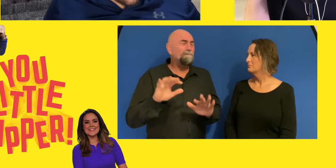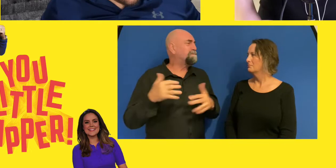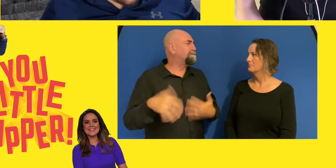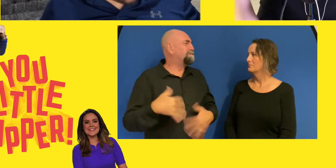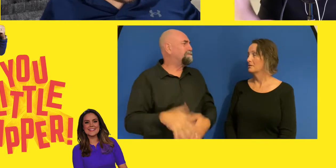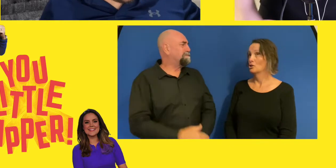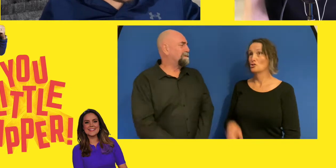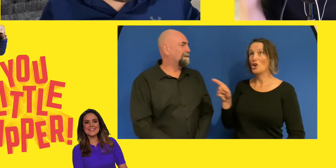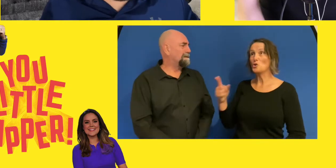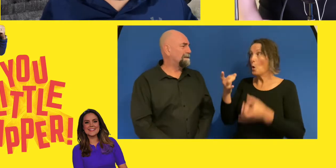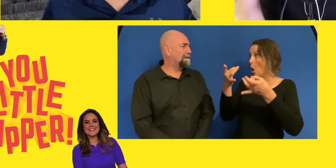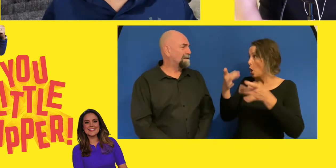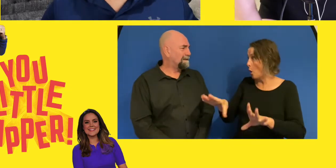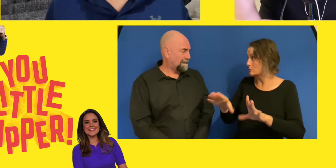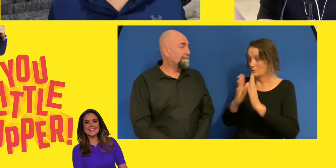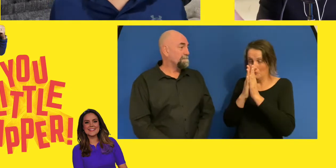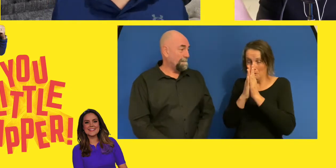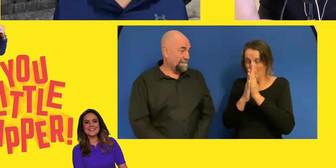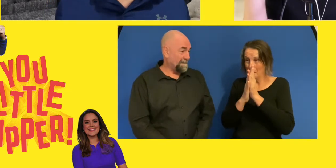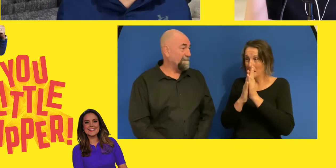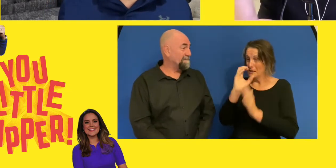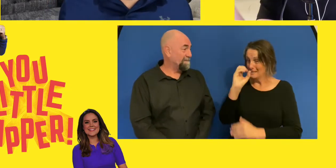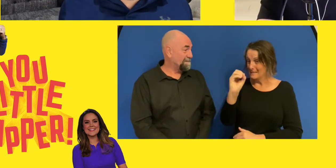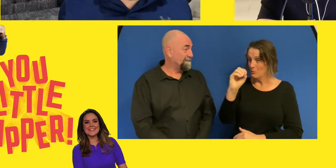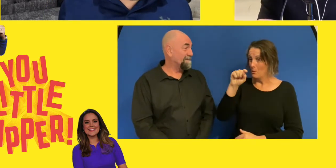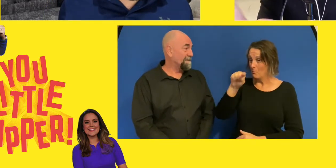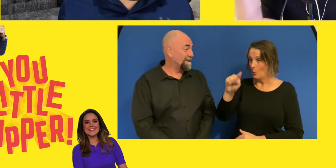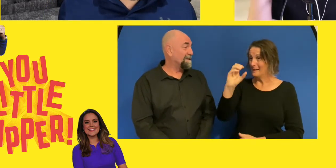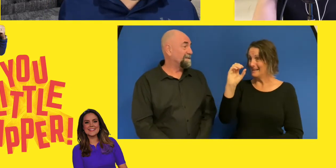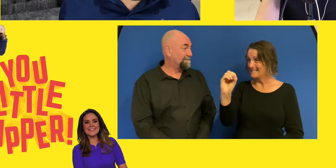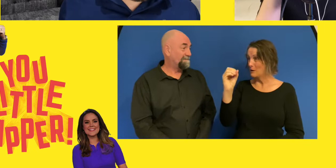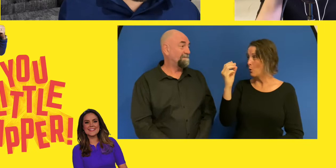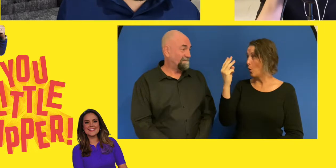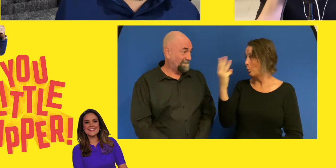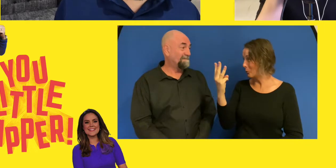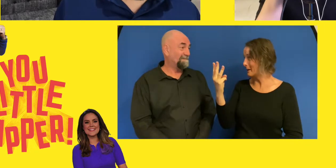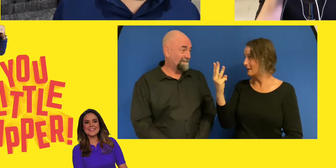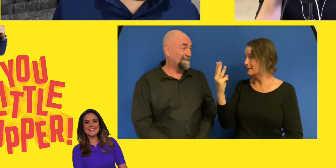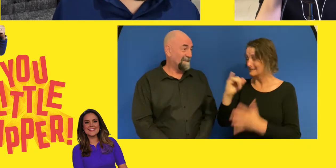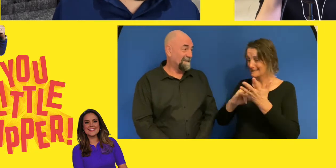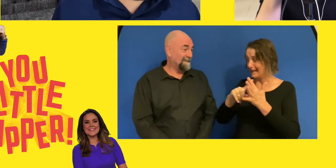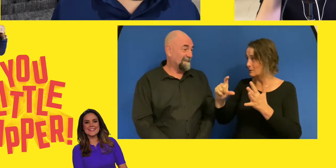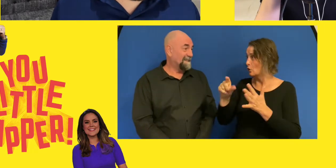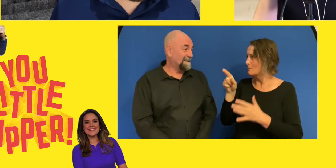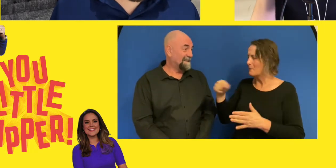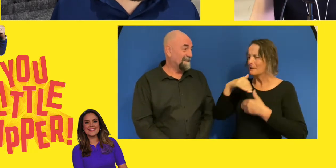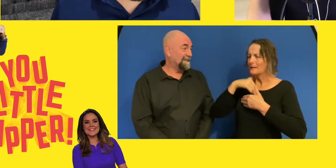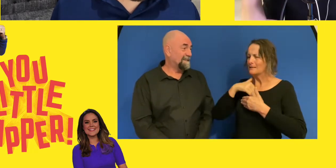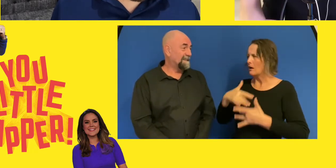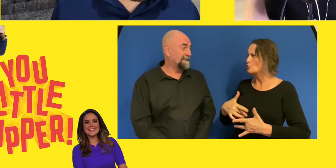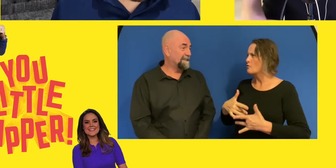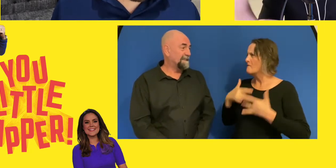found out that you lost by 0.03, was there just a moment, just the tiniest, pettiest part of you